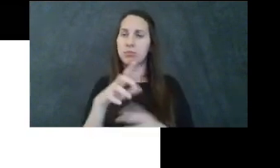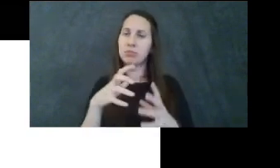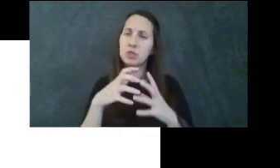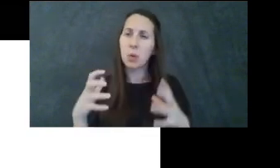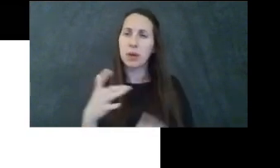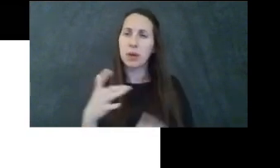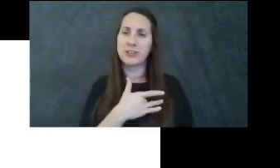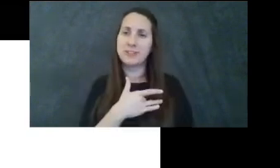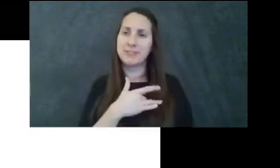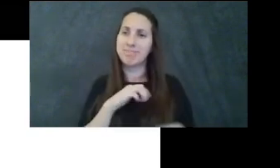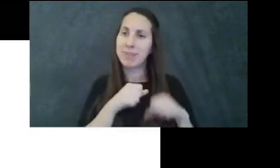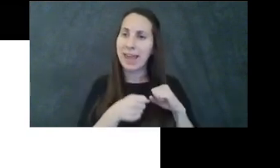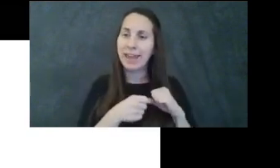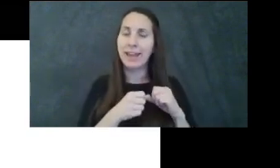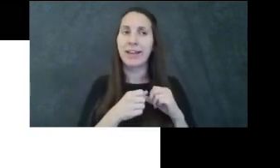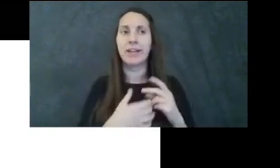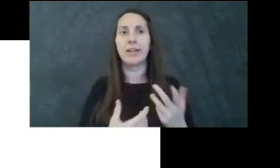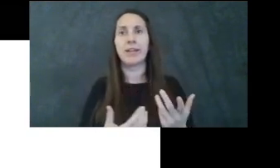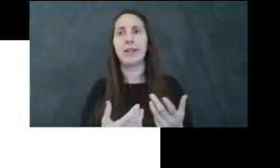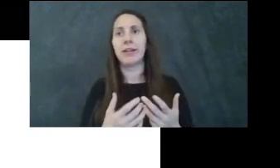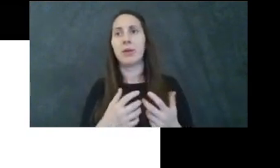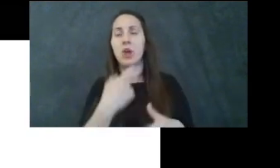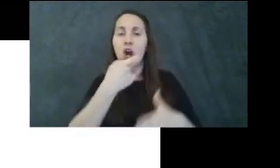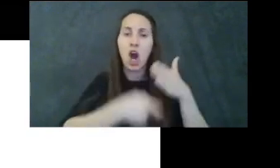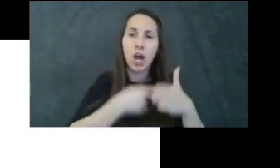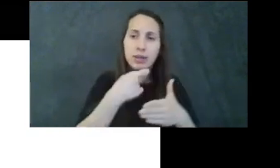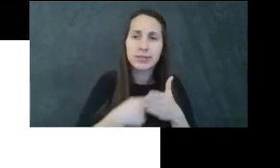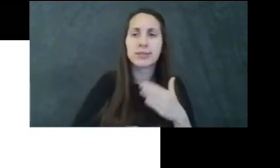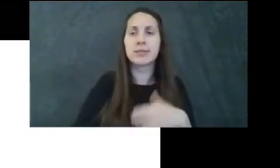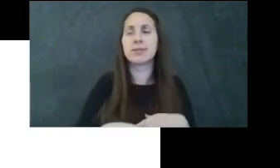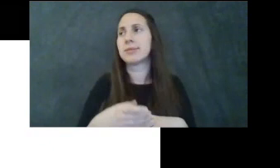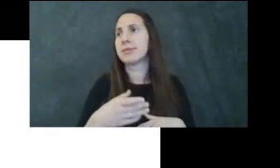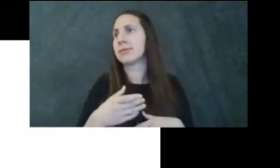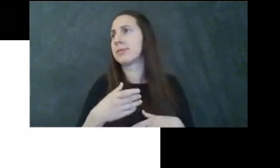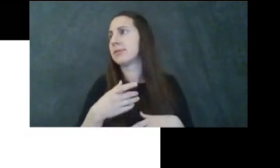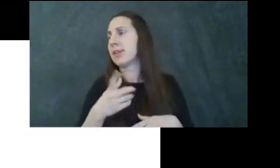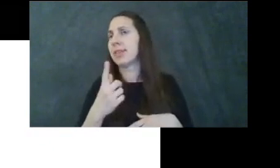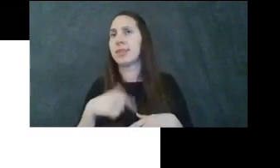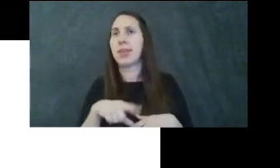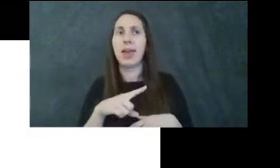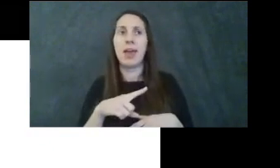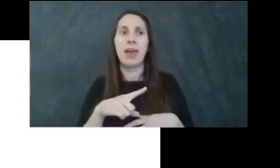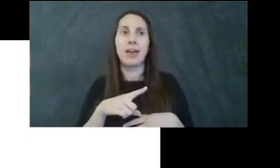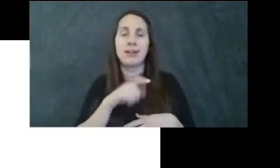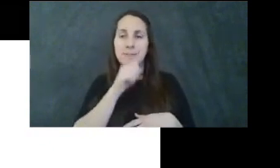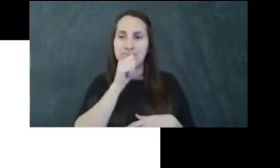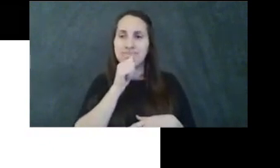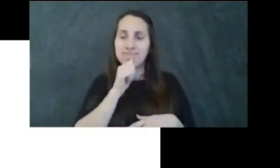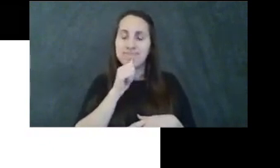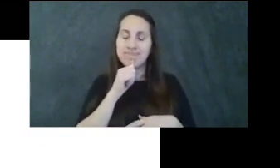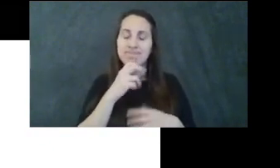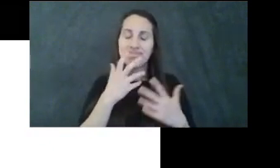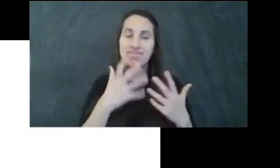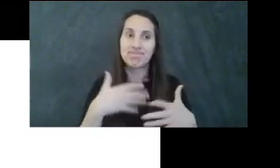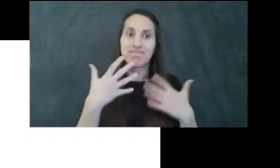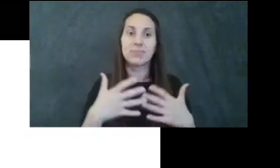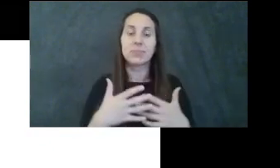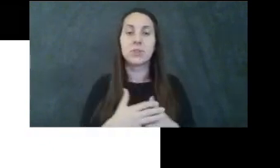the scale of costs that they face, and we're looking for an